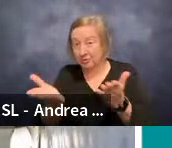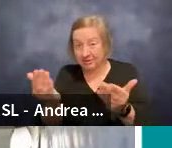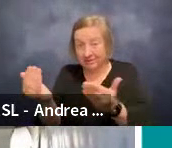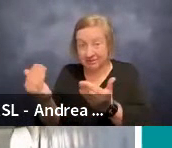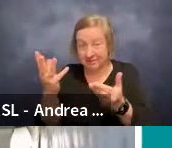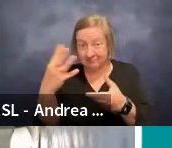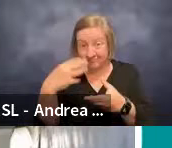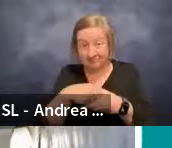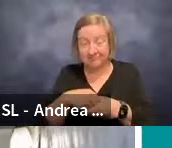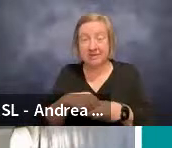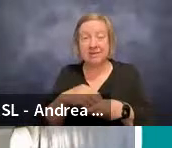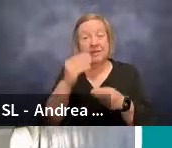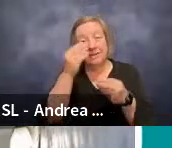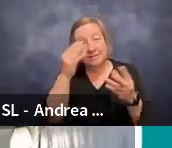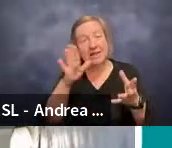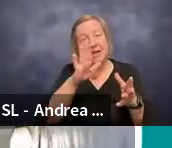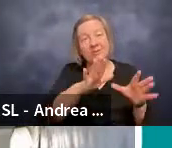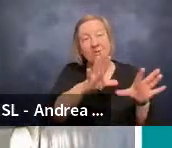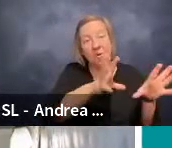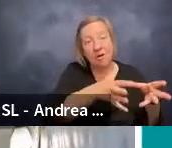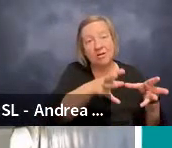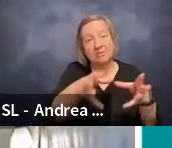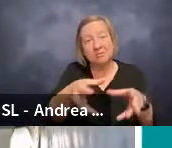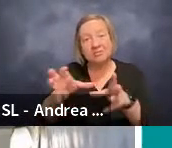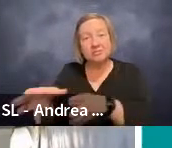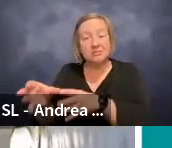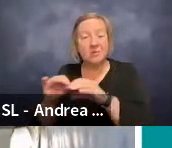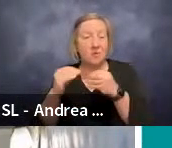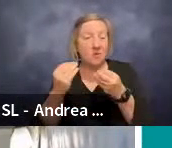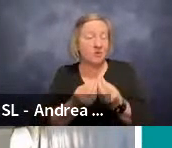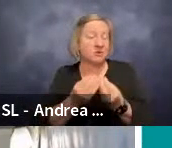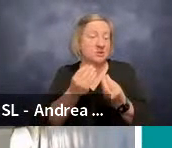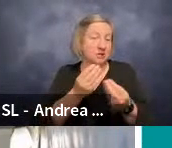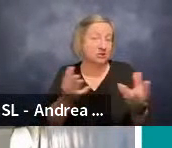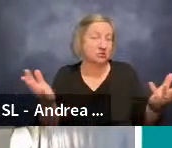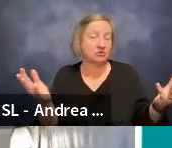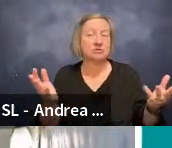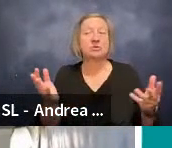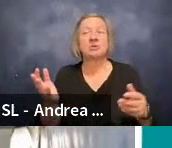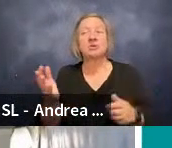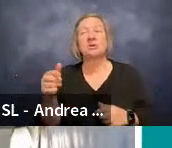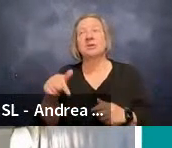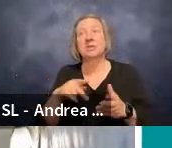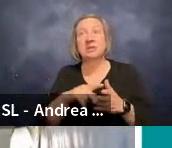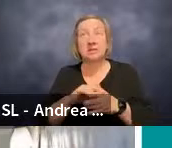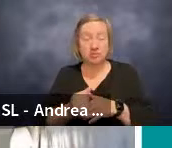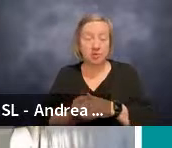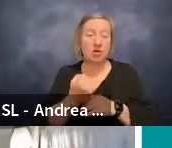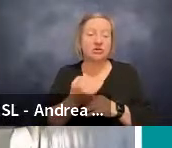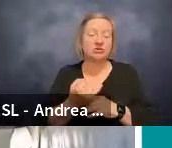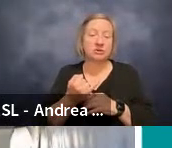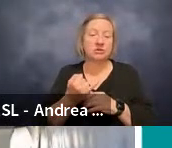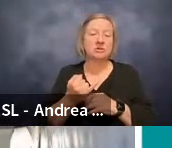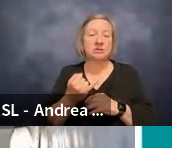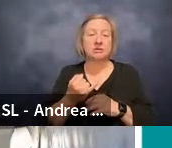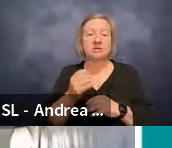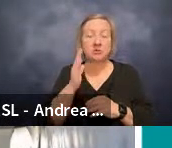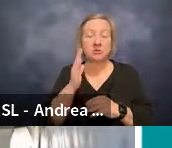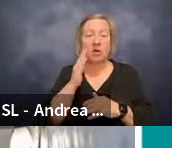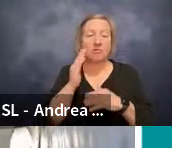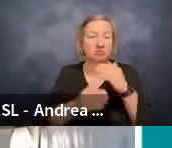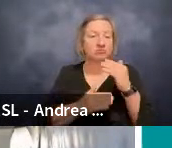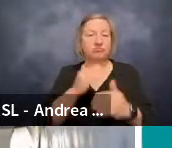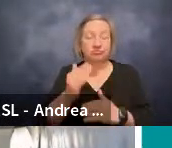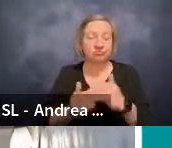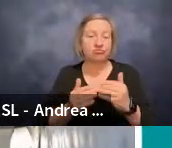your constituents or folks that you represent know that this project is moving,